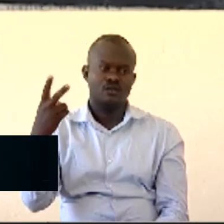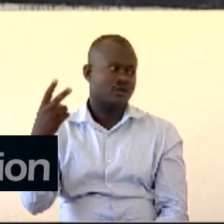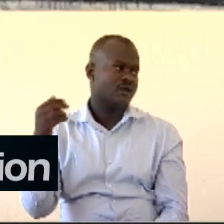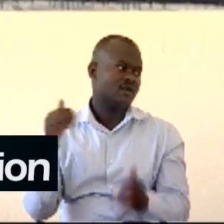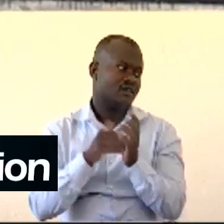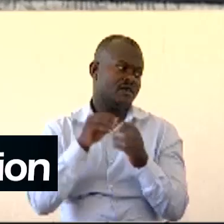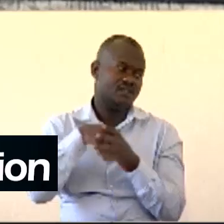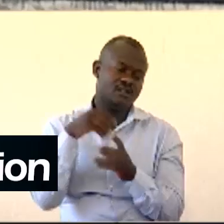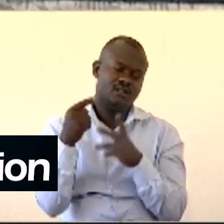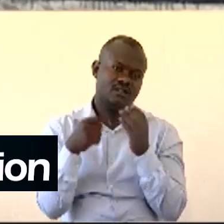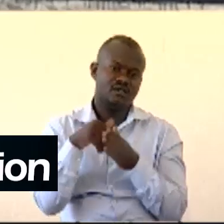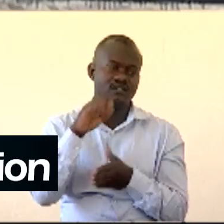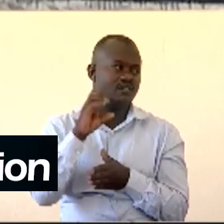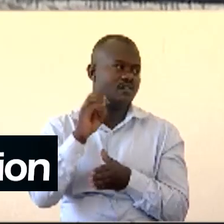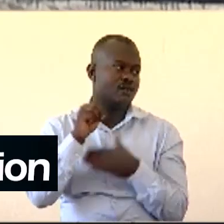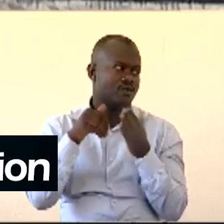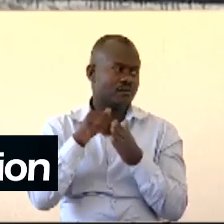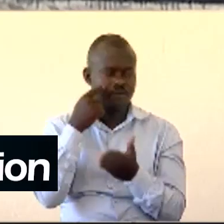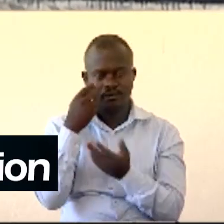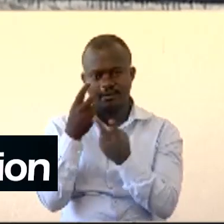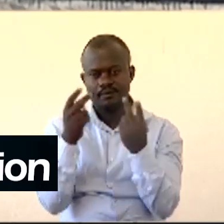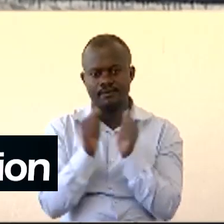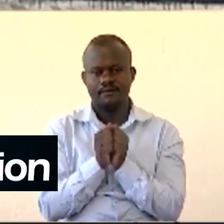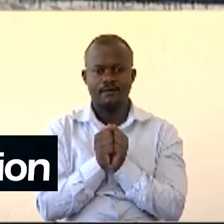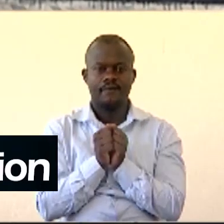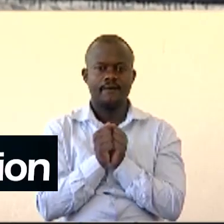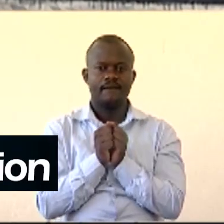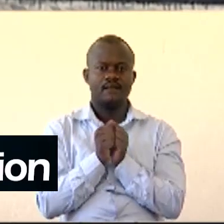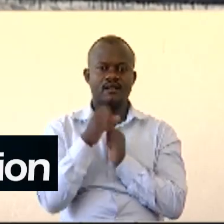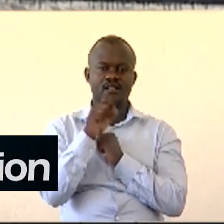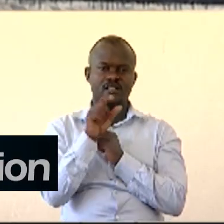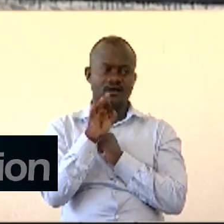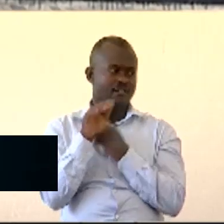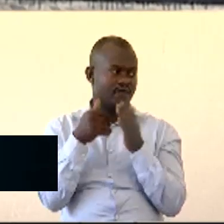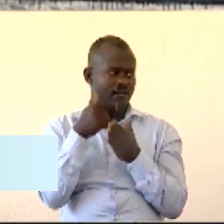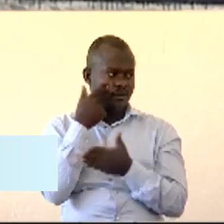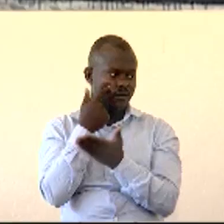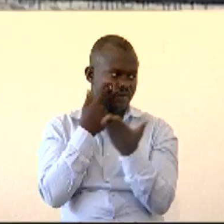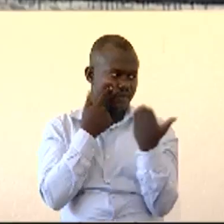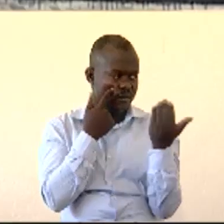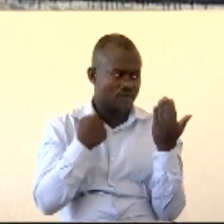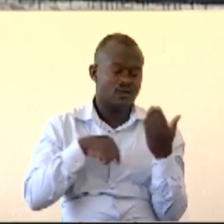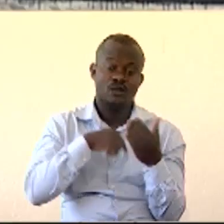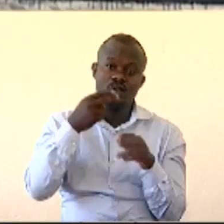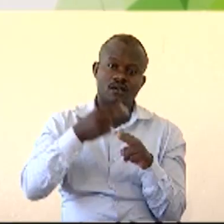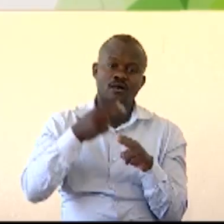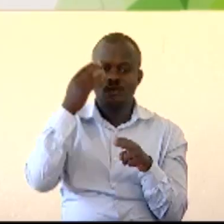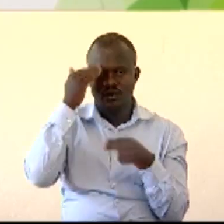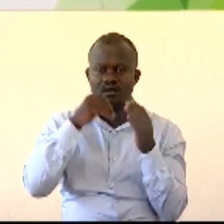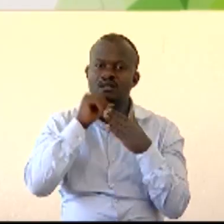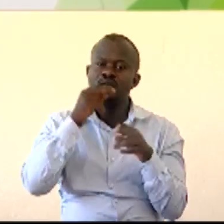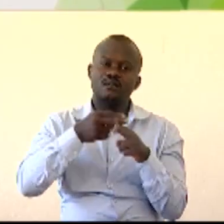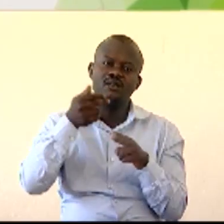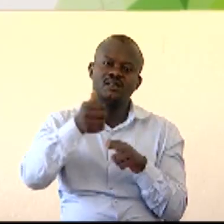this compound, which is sulfur dioxide. Sulfur dioxide. We call it sulfur dioxide. Why do we call it sulfur? That